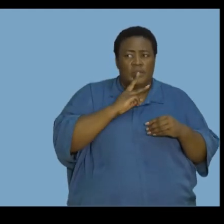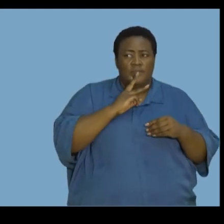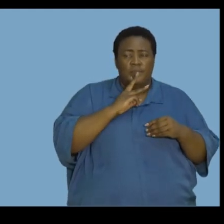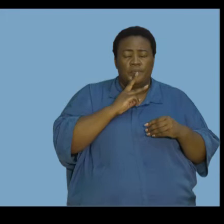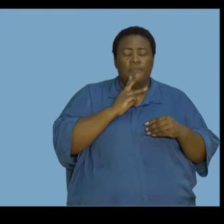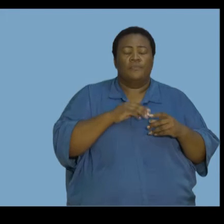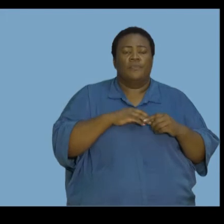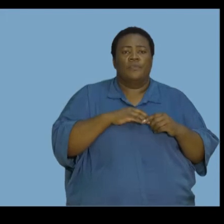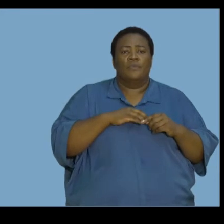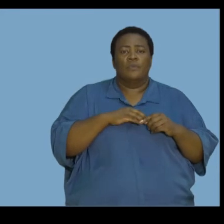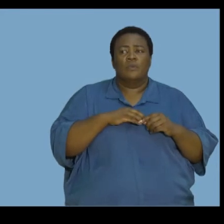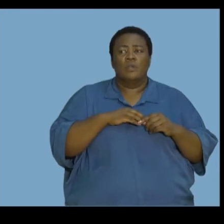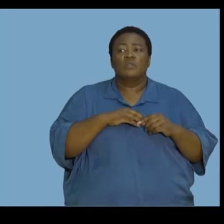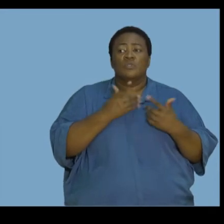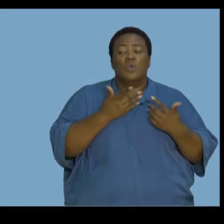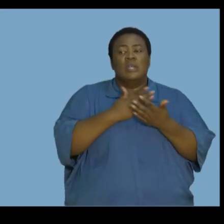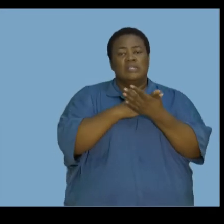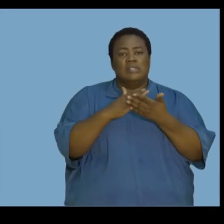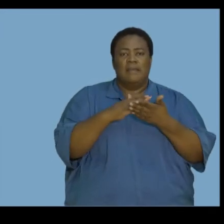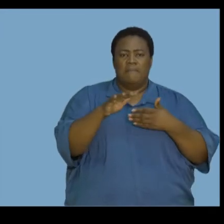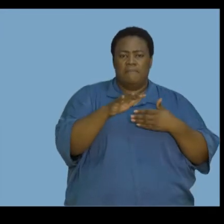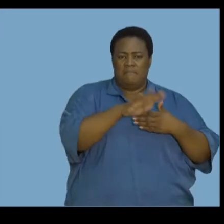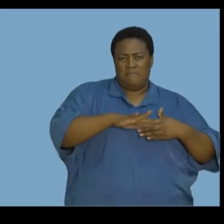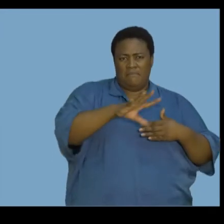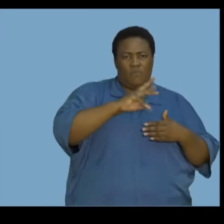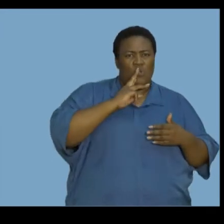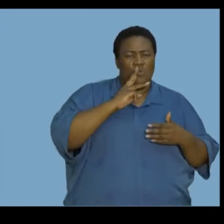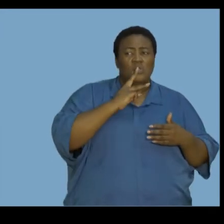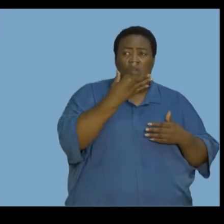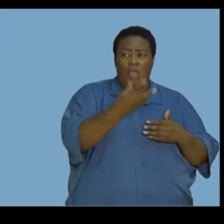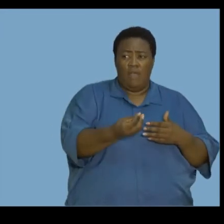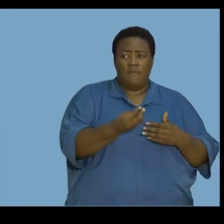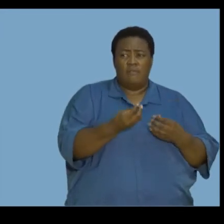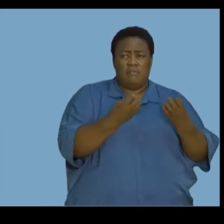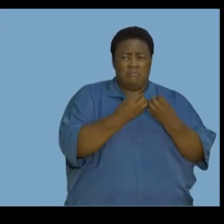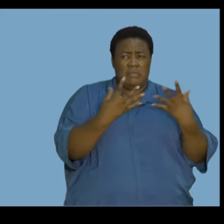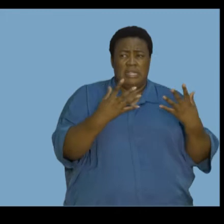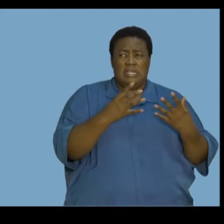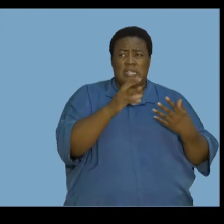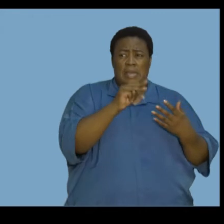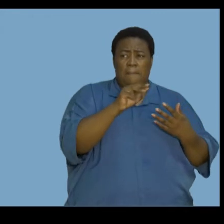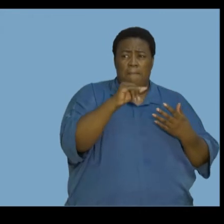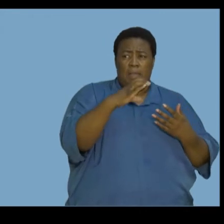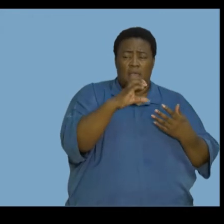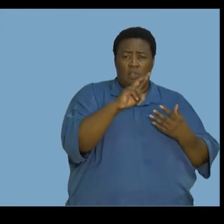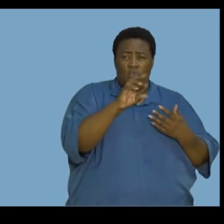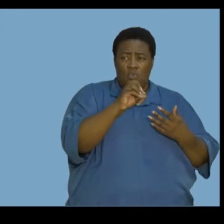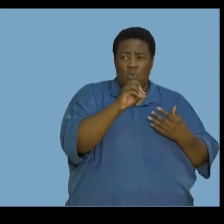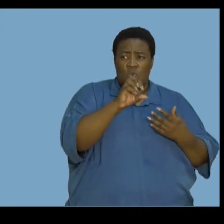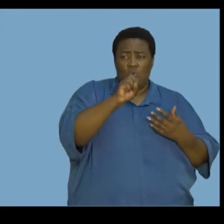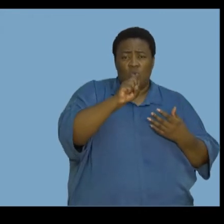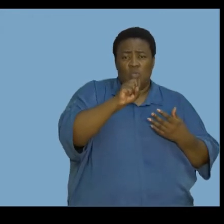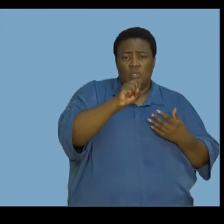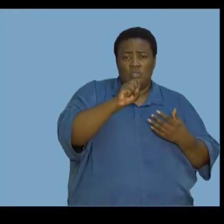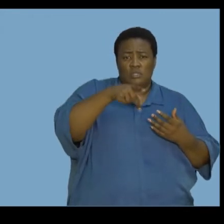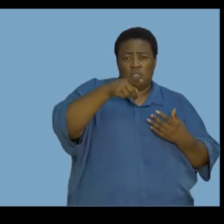refer to that as turbidity. Okay, so in some bodies of water you'll find that there's a concentration of microscopic algae,